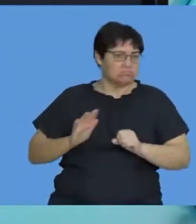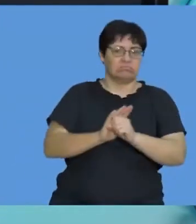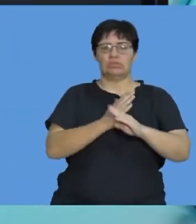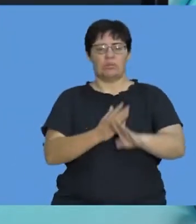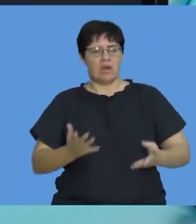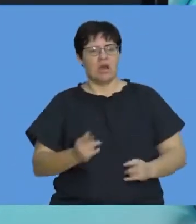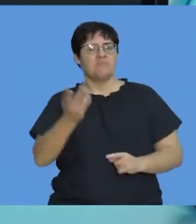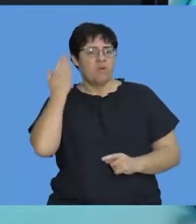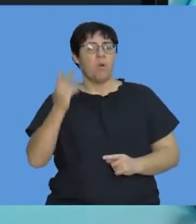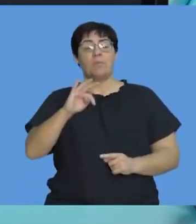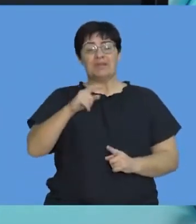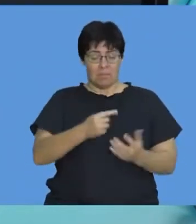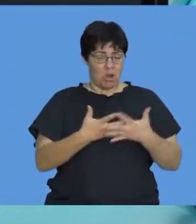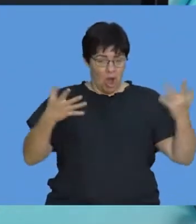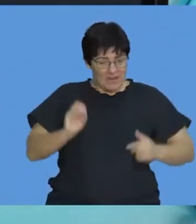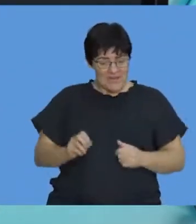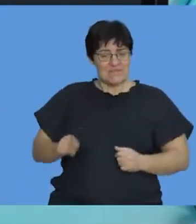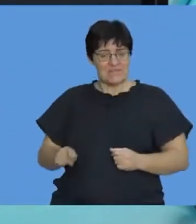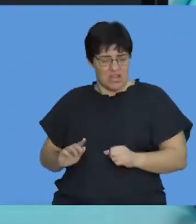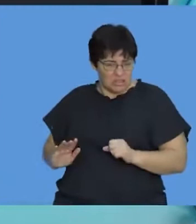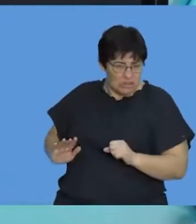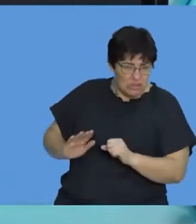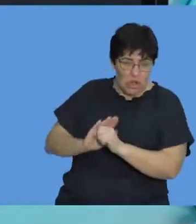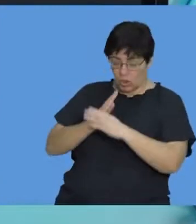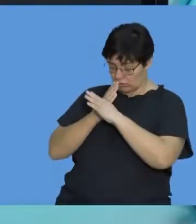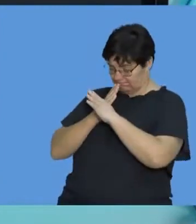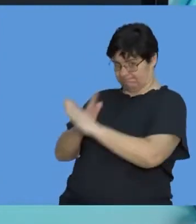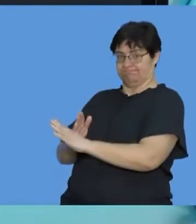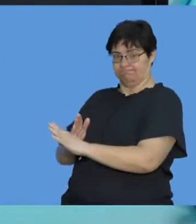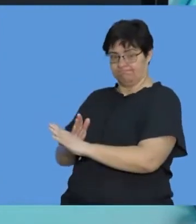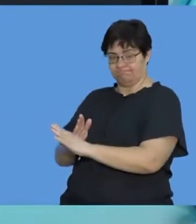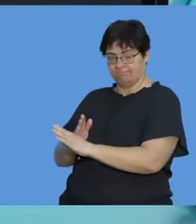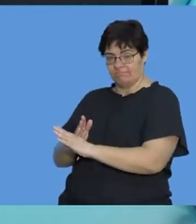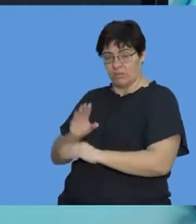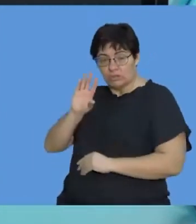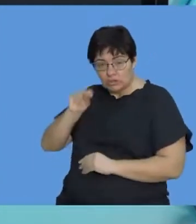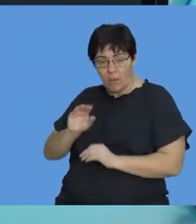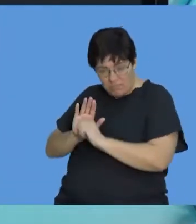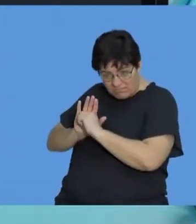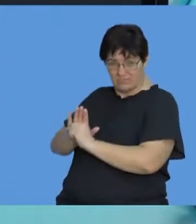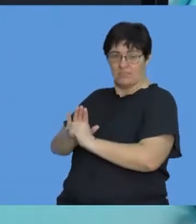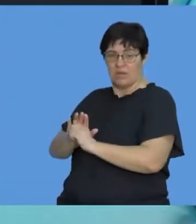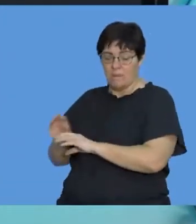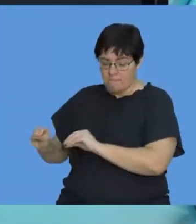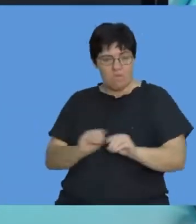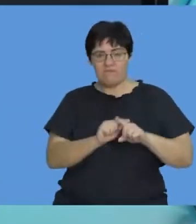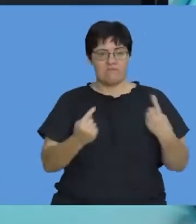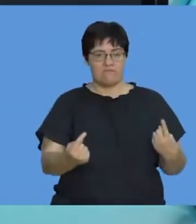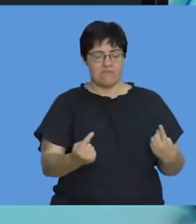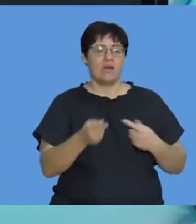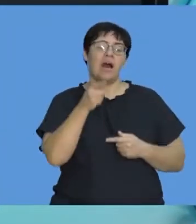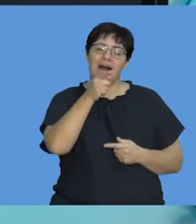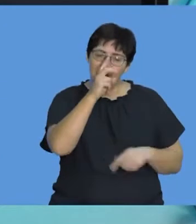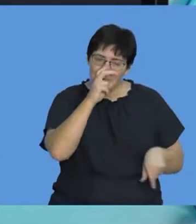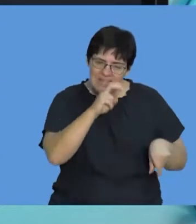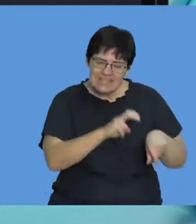momentum. But to stop someone, a rugby player, from moving, we need to apply